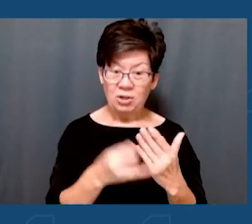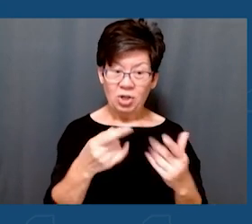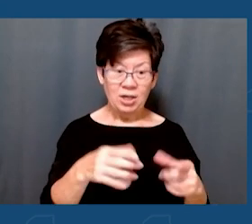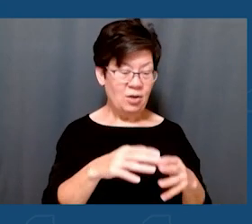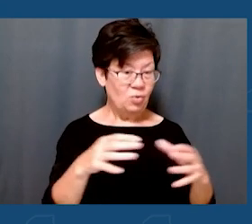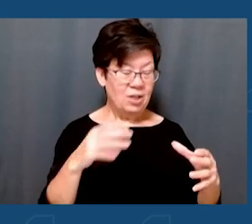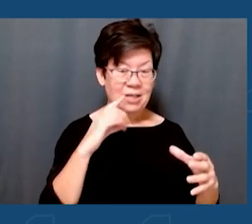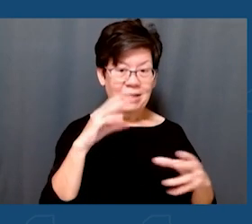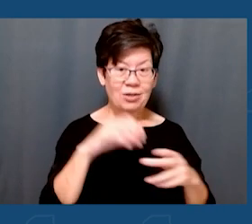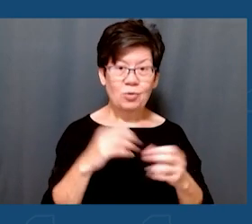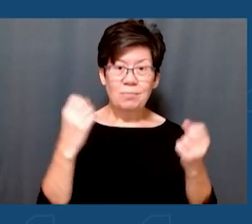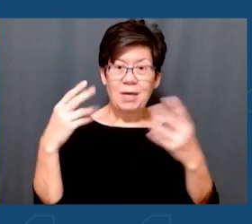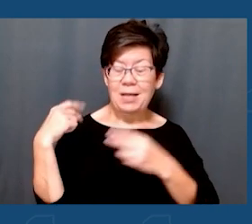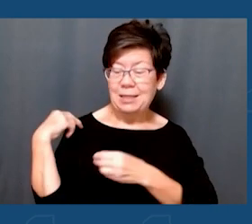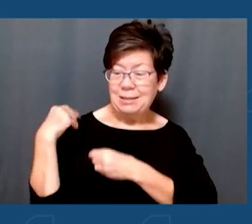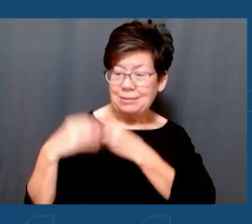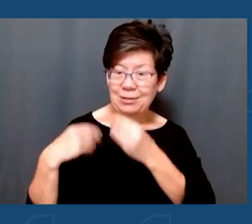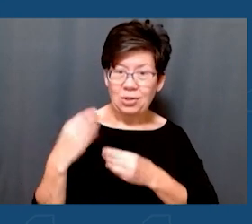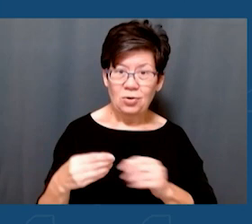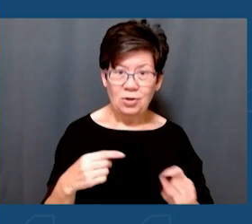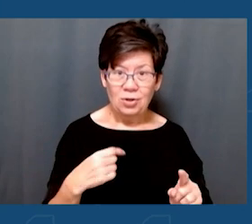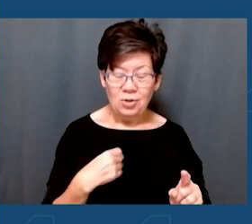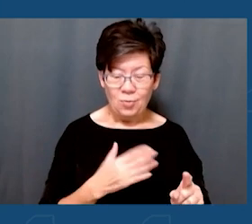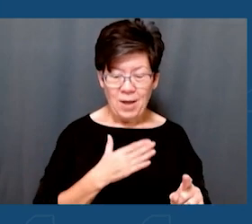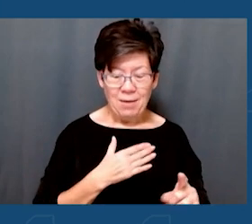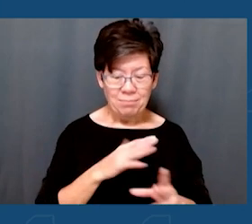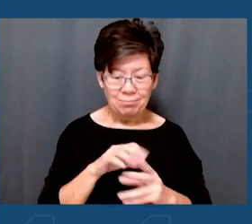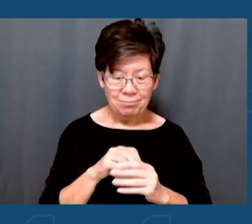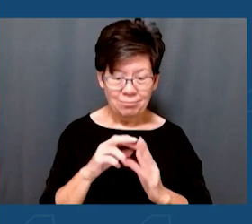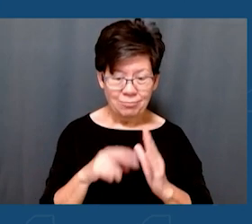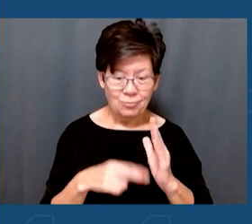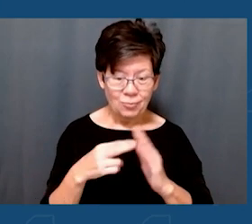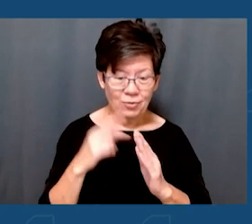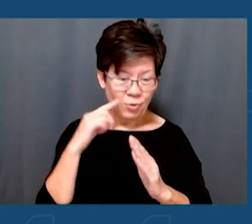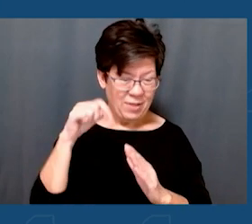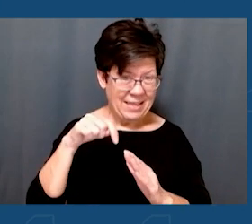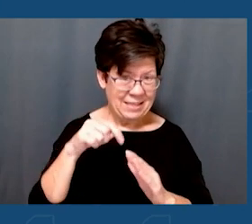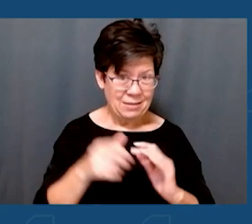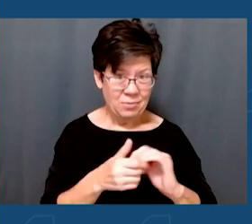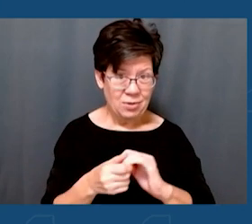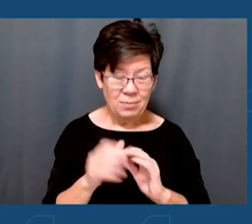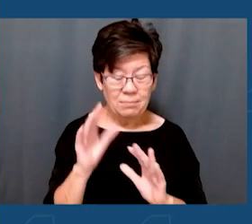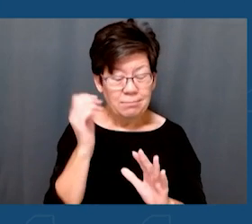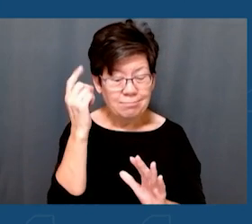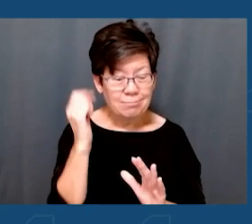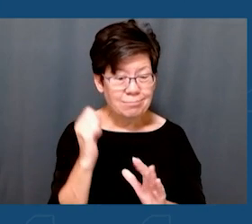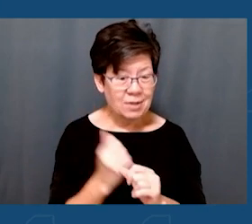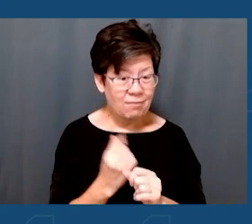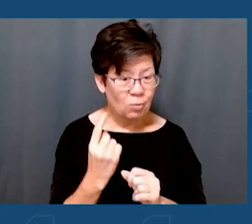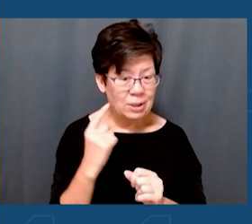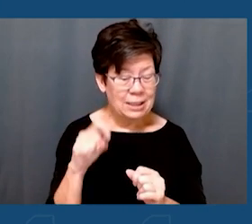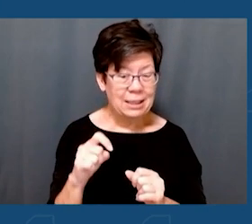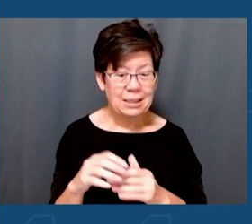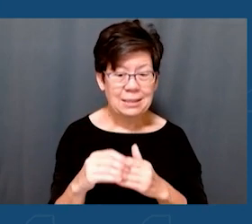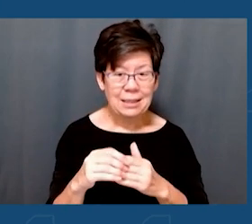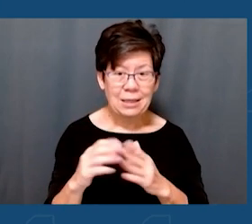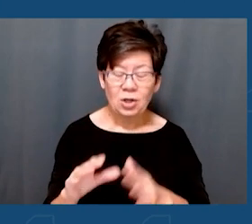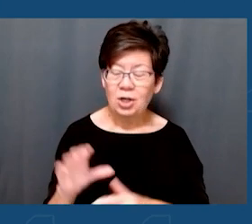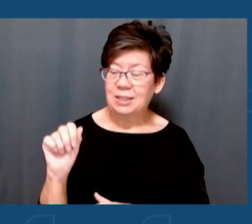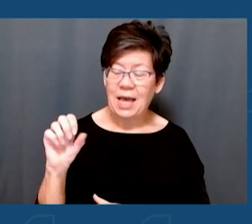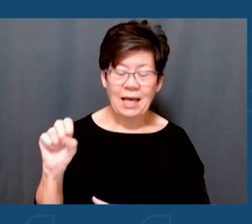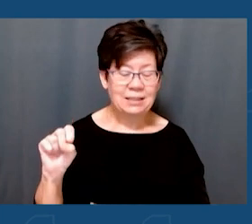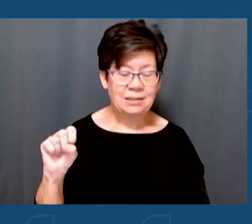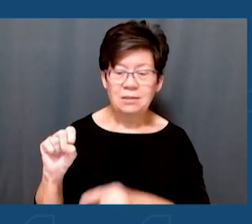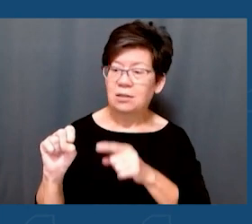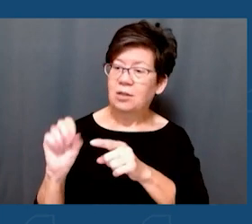have played a role in this partnership. But everyone needs a great leader. And Kaz, your